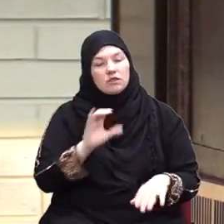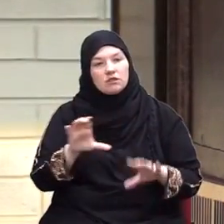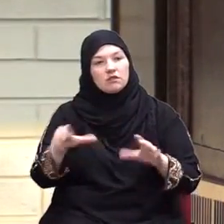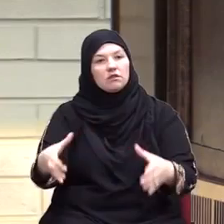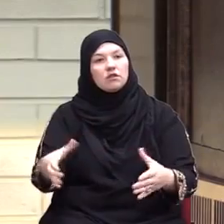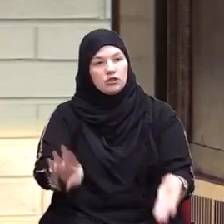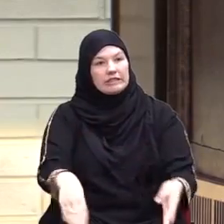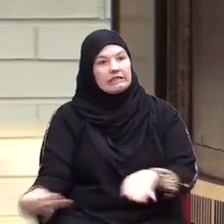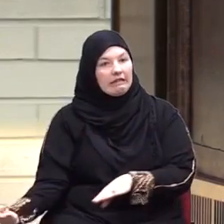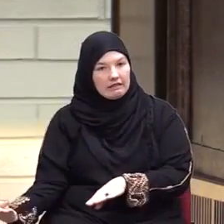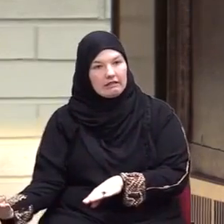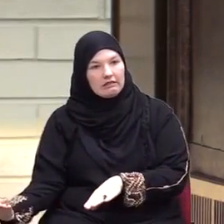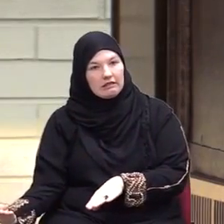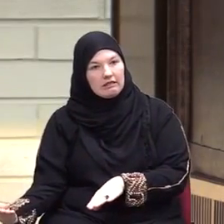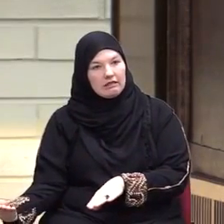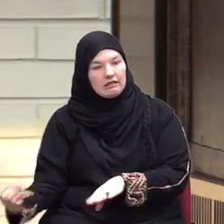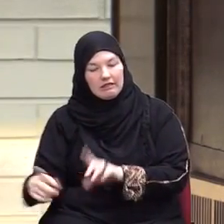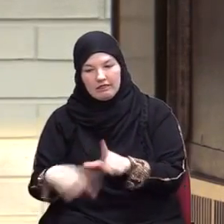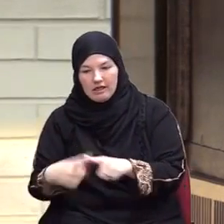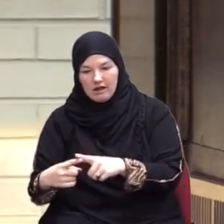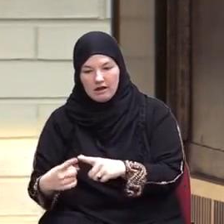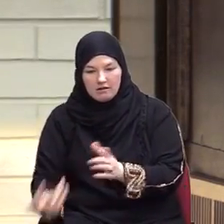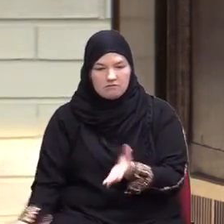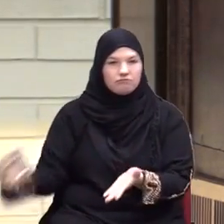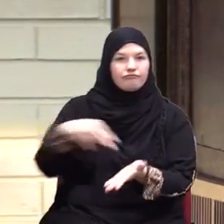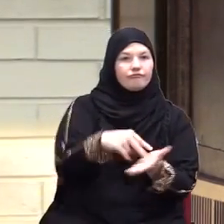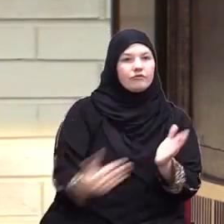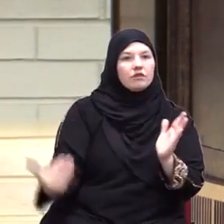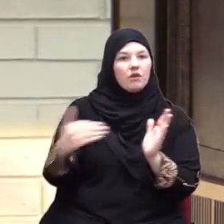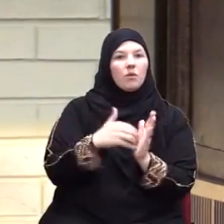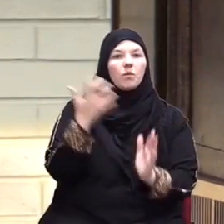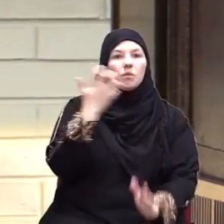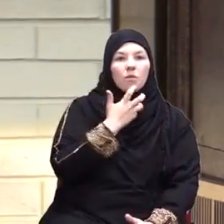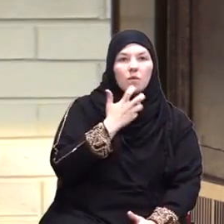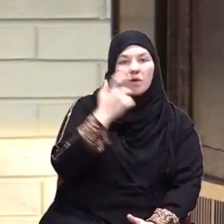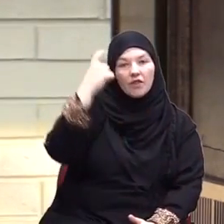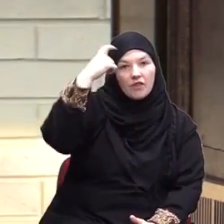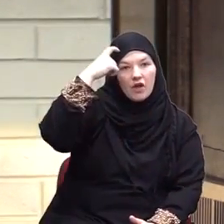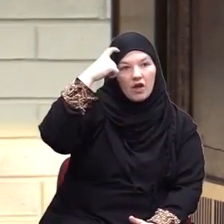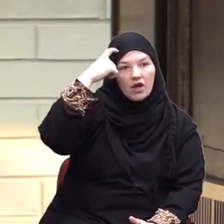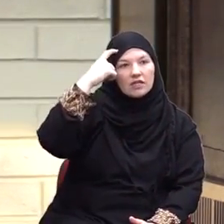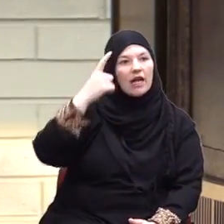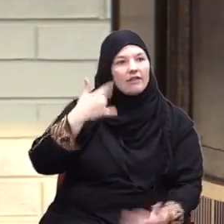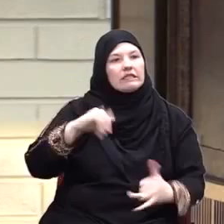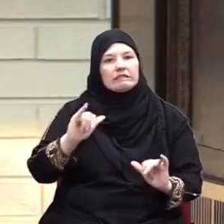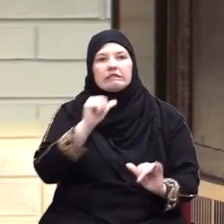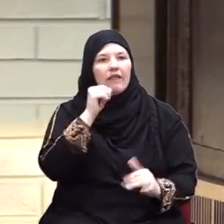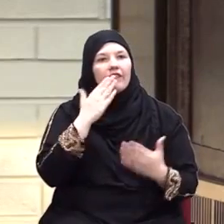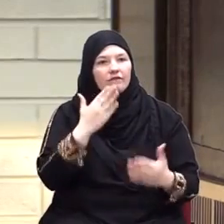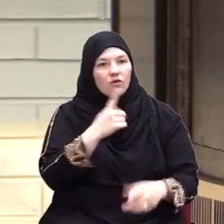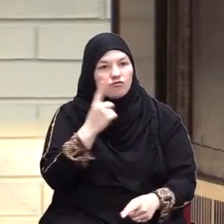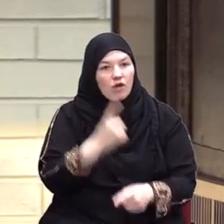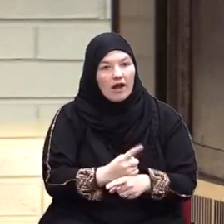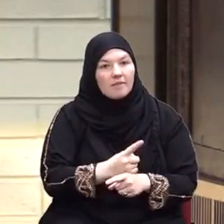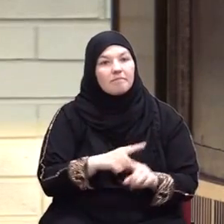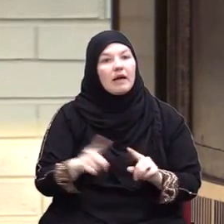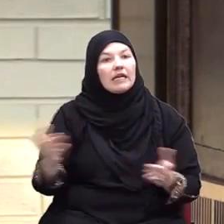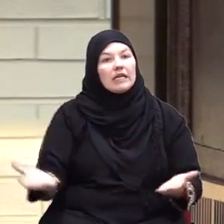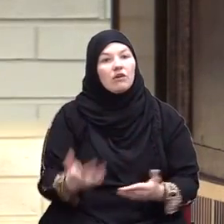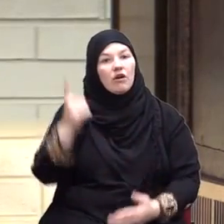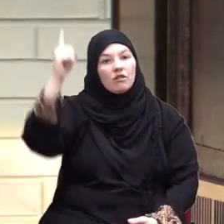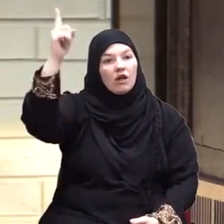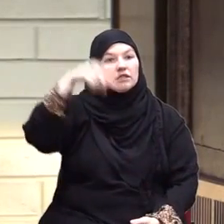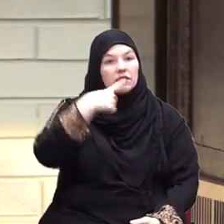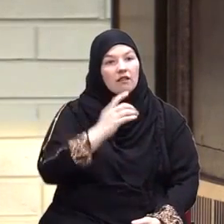a group of them, to death and he gave them life, right? And they are still ungrateful, right?